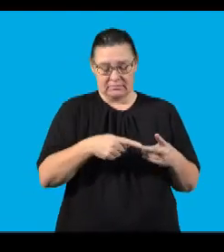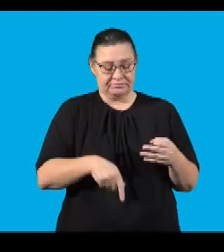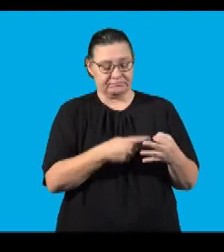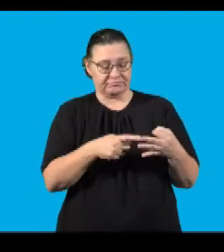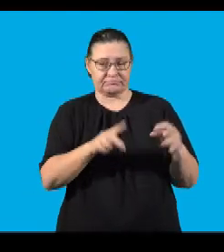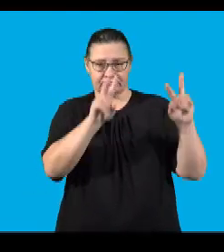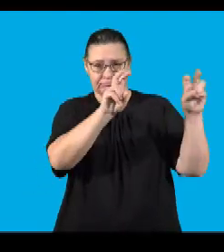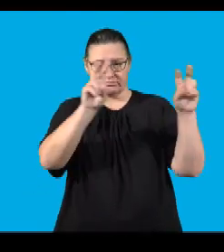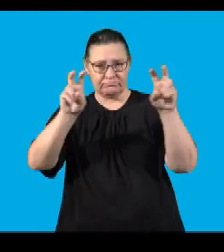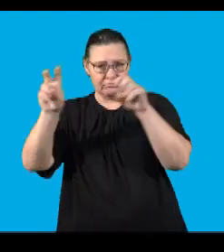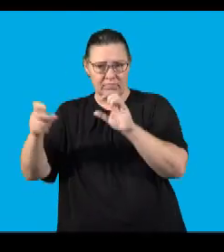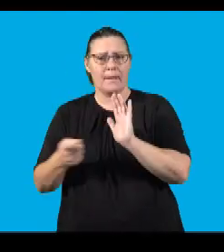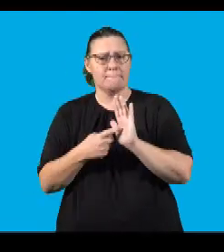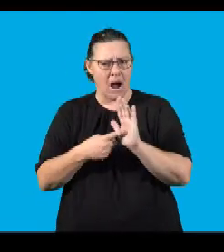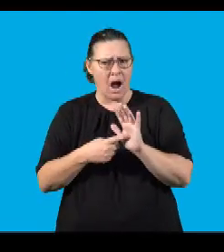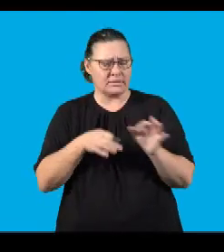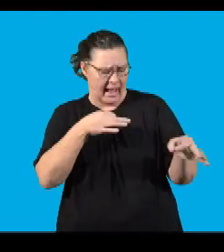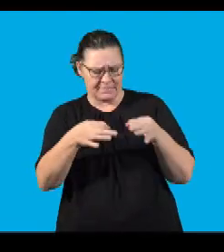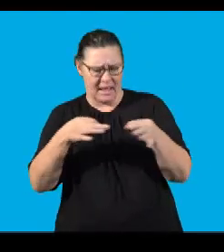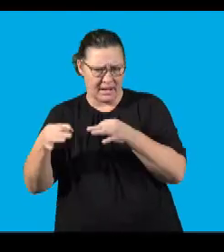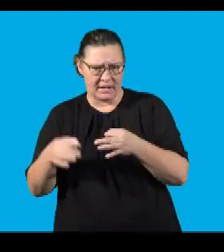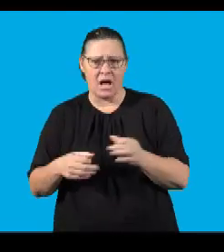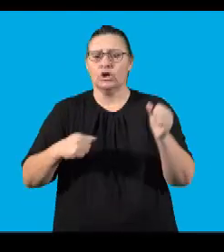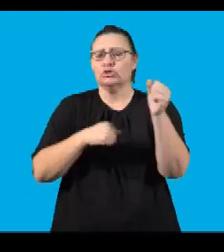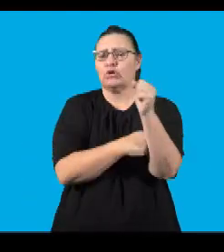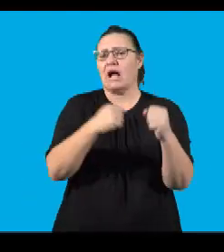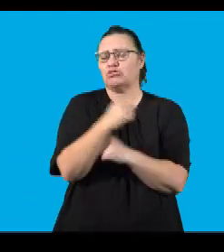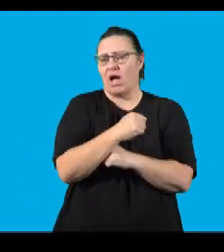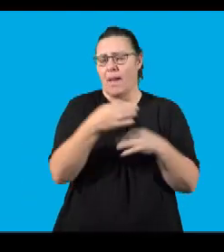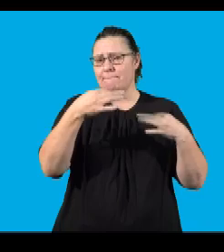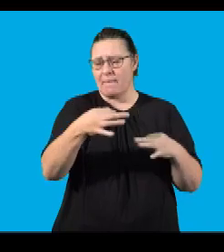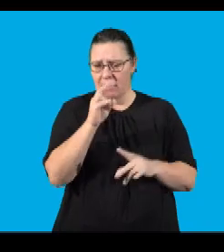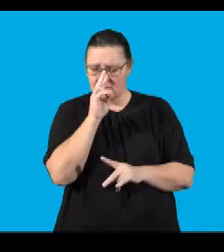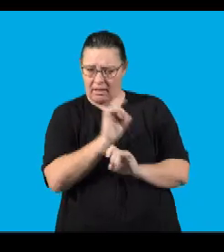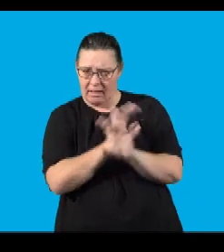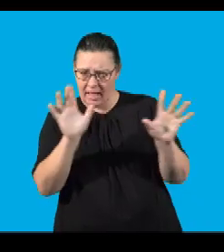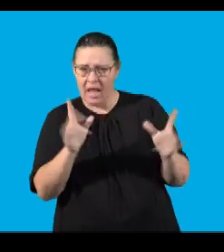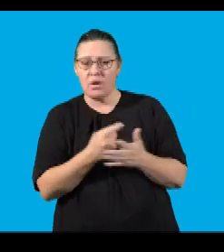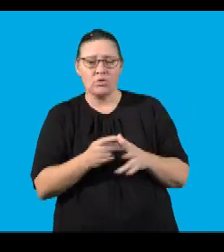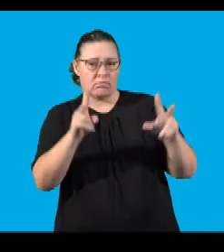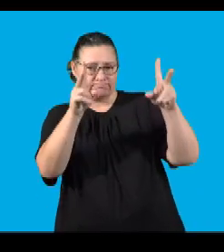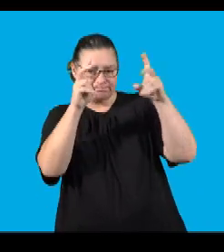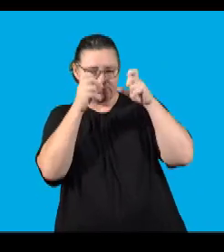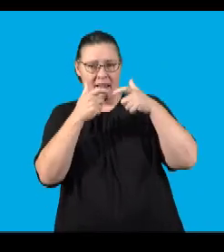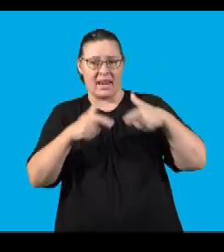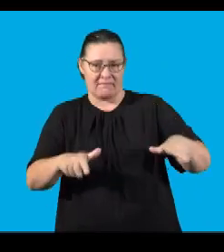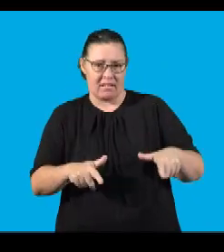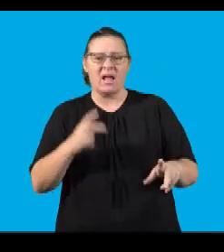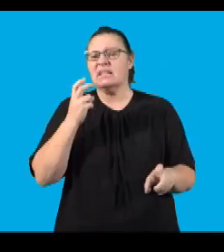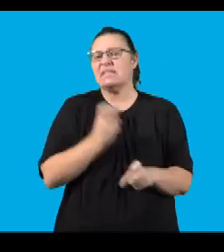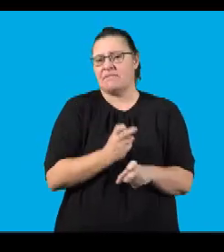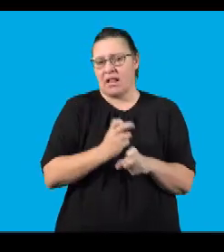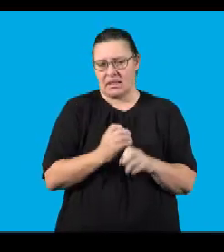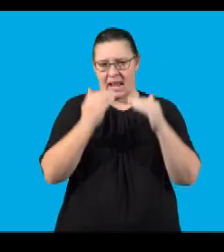We will unpack the topics and the marks. We will look at the overall structure of the paper, as well as the cognitive levels,